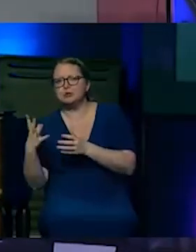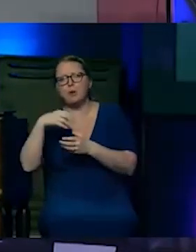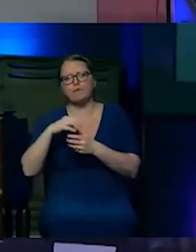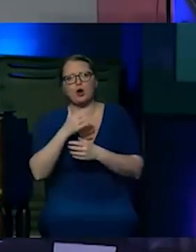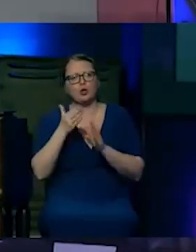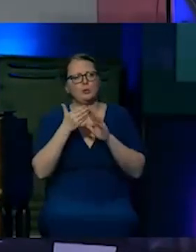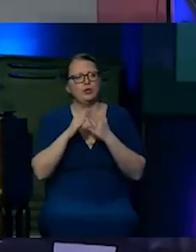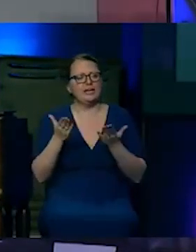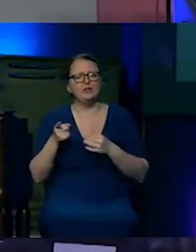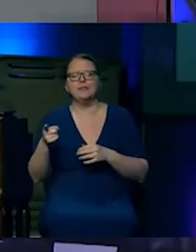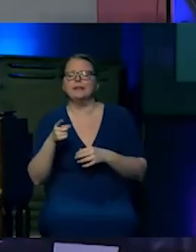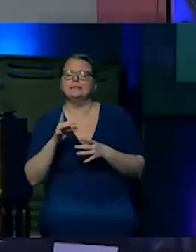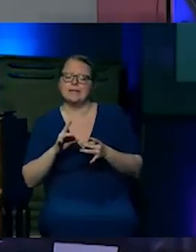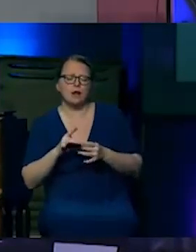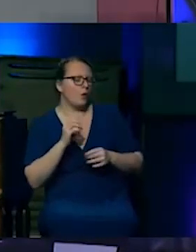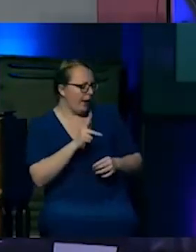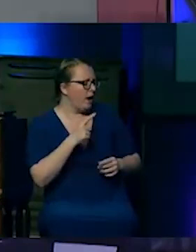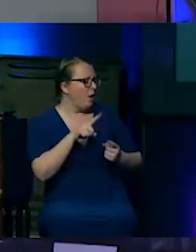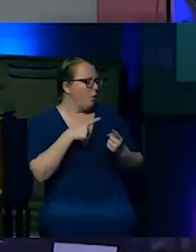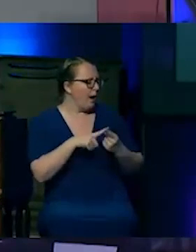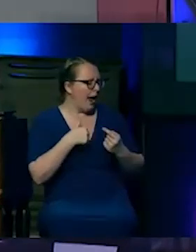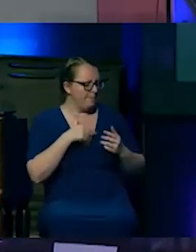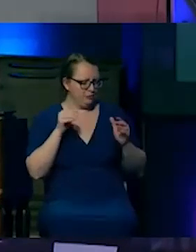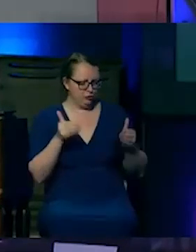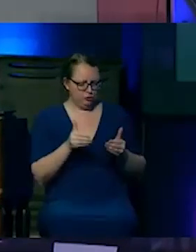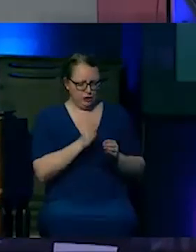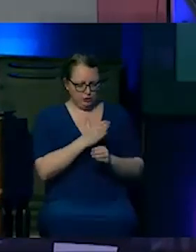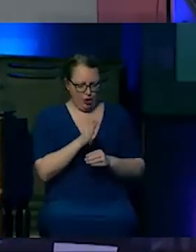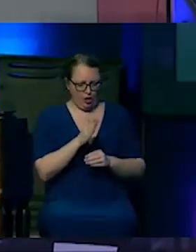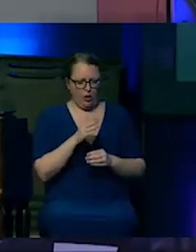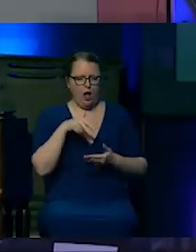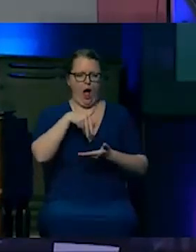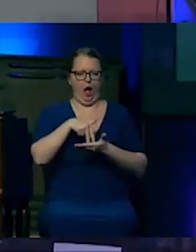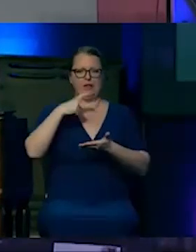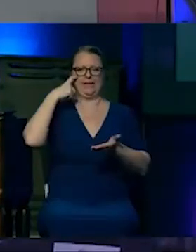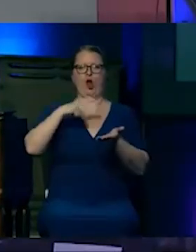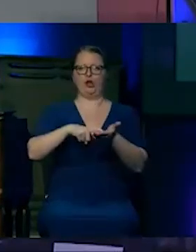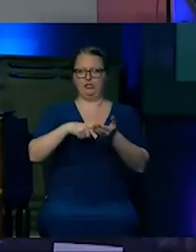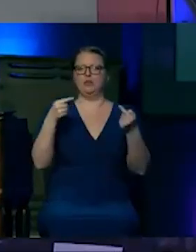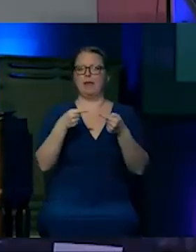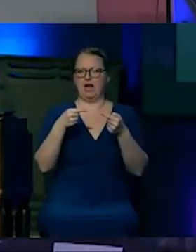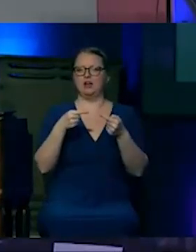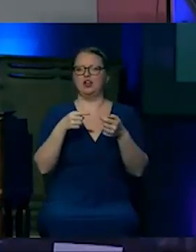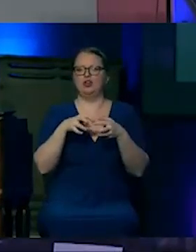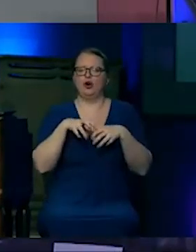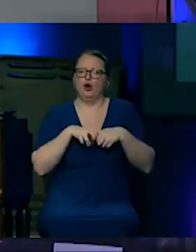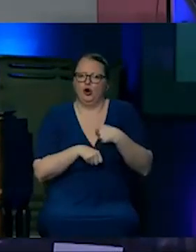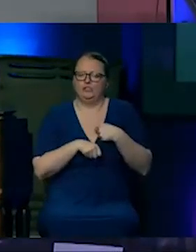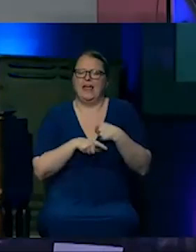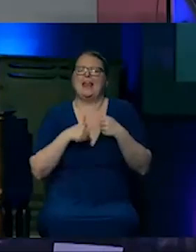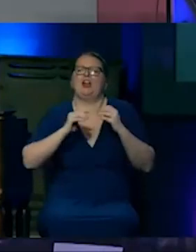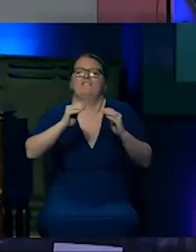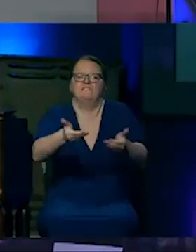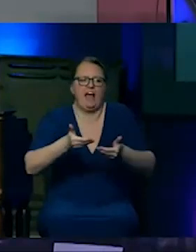here, and they're like, okay, well, when I'm like introducing a song, I'll, you know, acknowledge the pain and the hurt that people might, and I'll invite